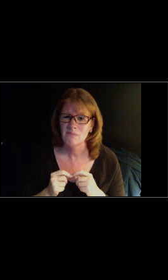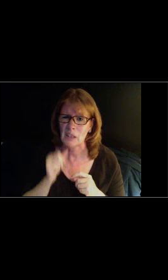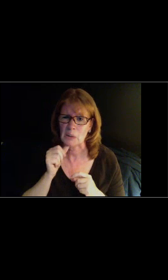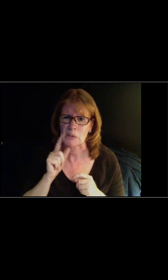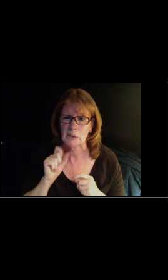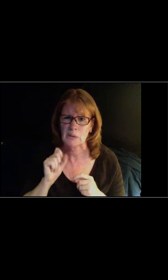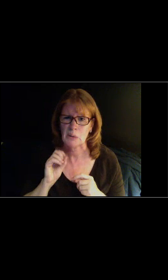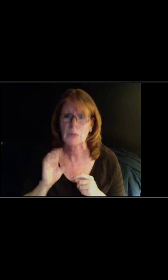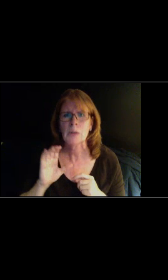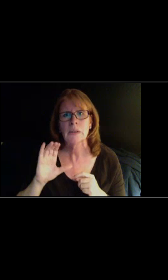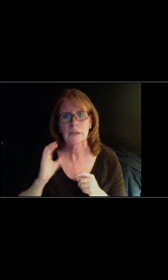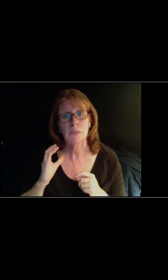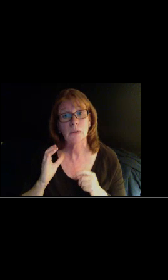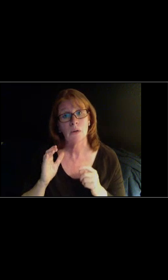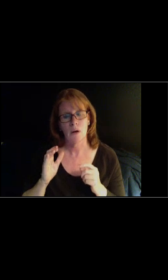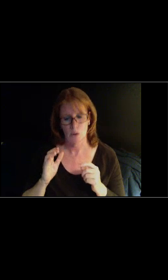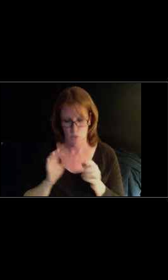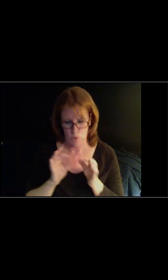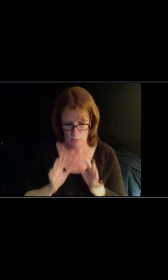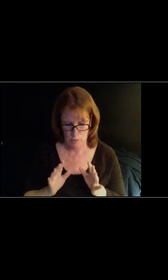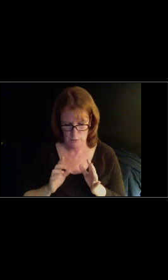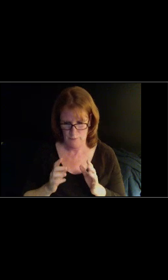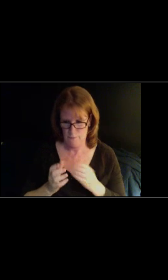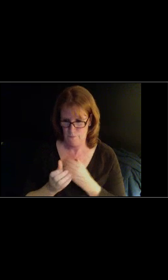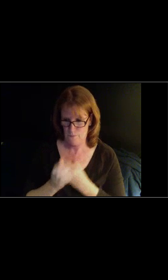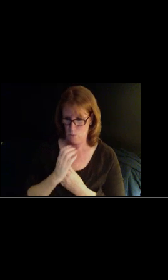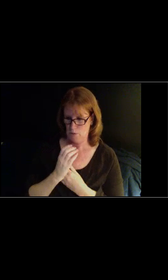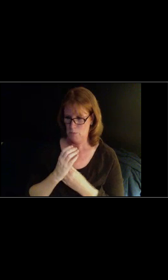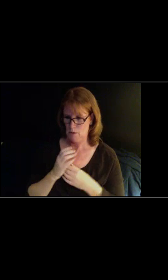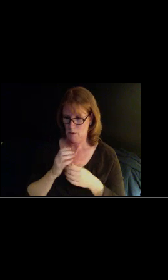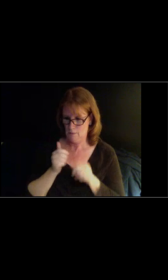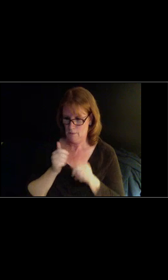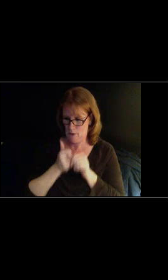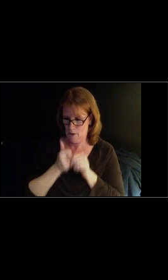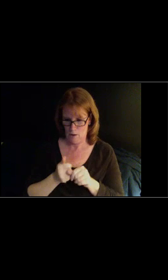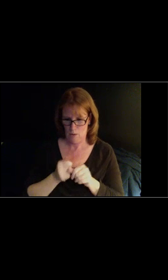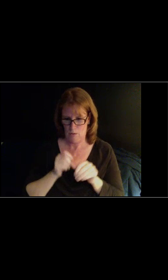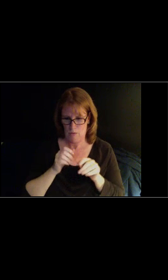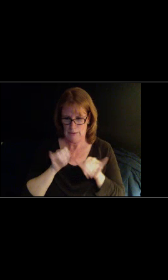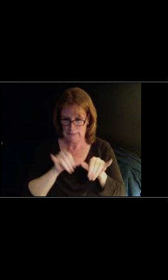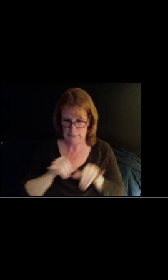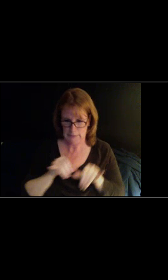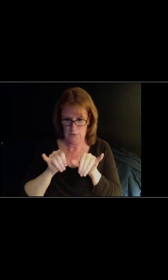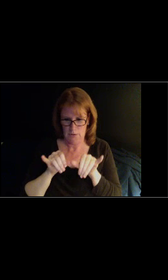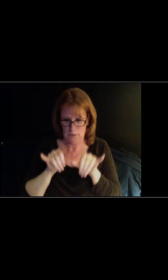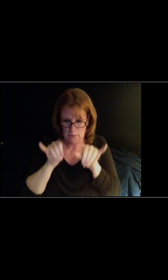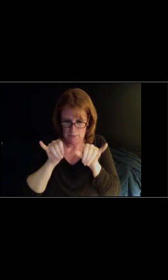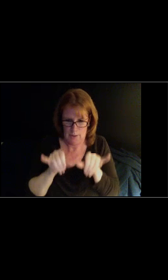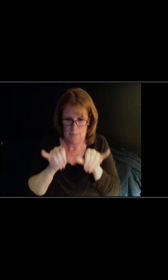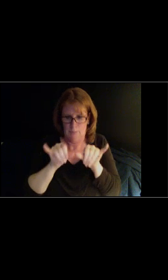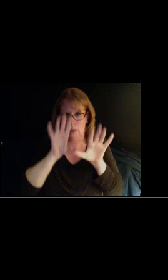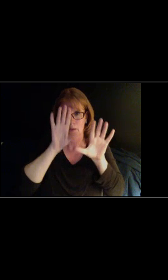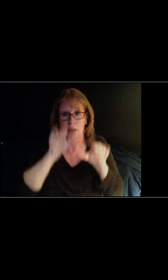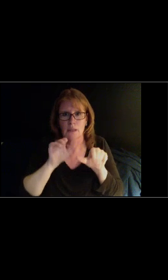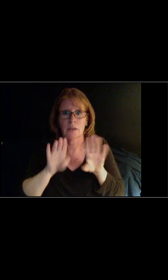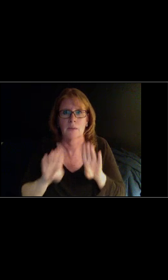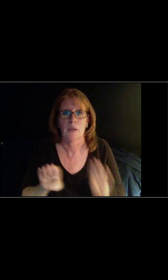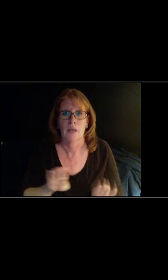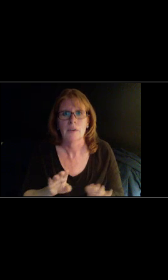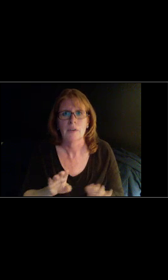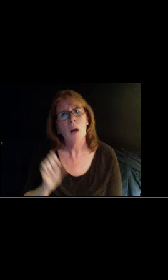interpreters have a problem saying what one person is saying to the other person? That's really not the issue. It's when the interpreter is forced